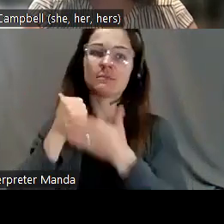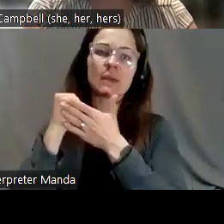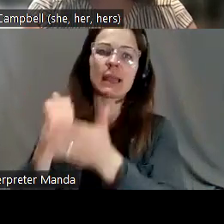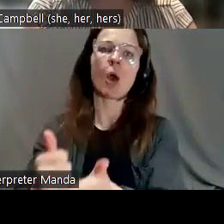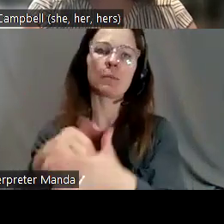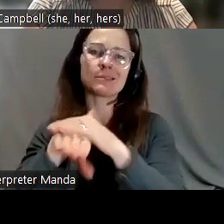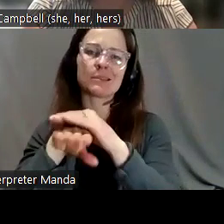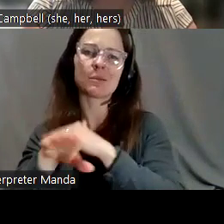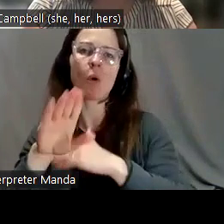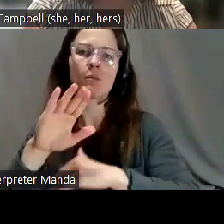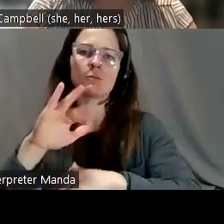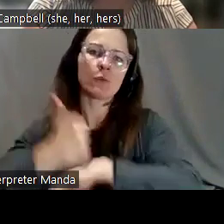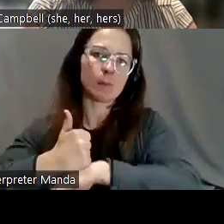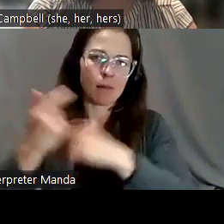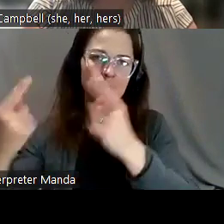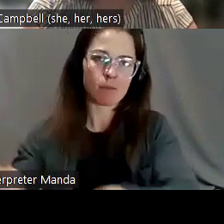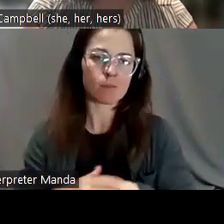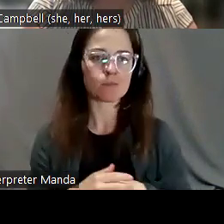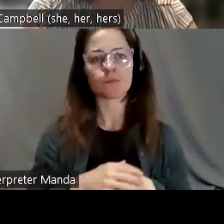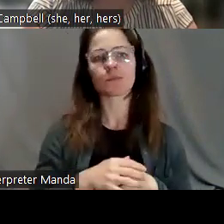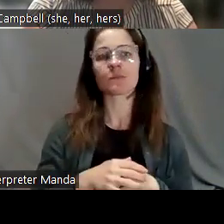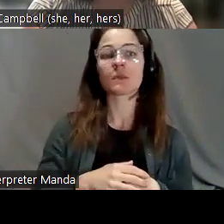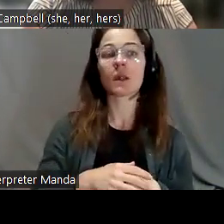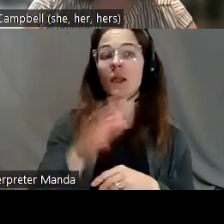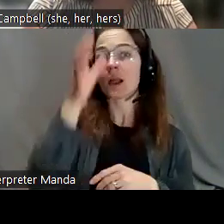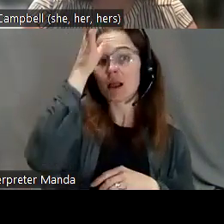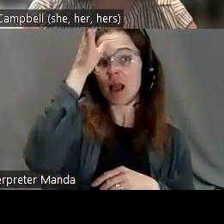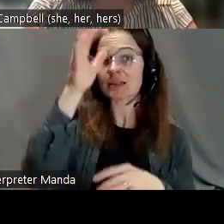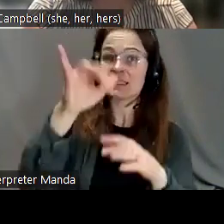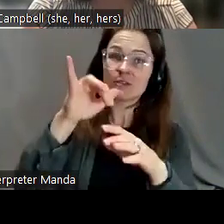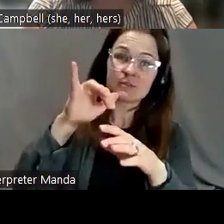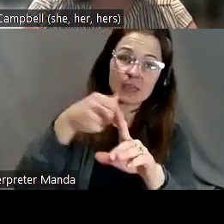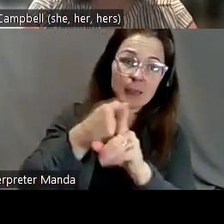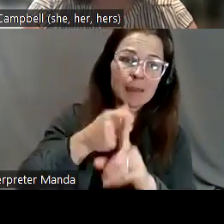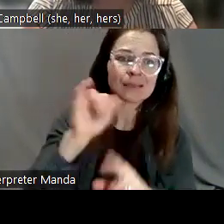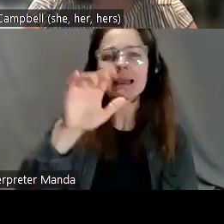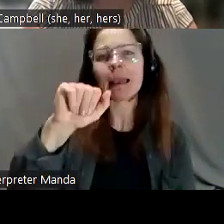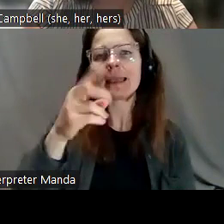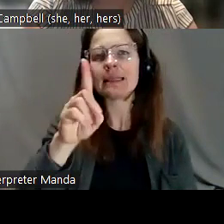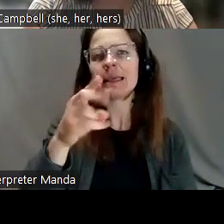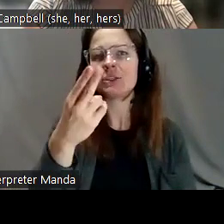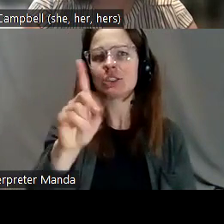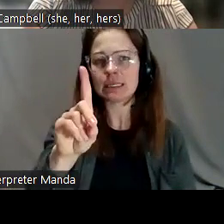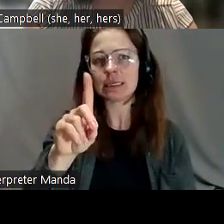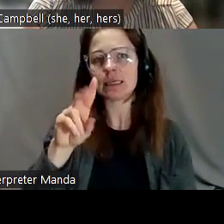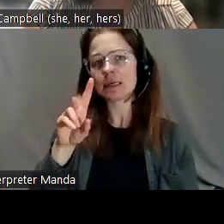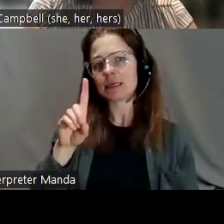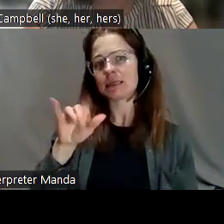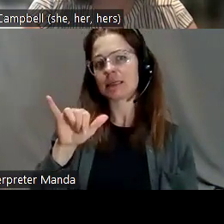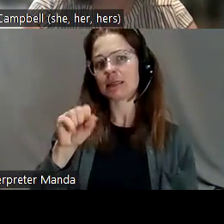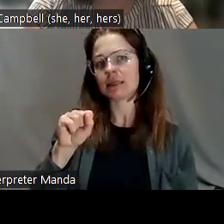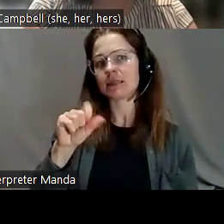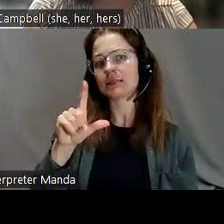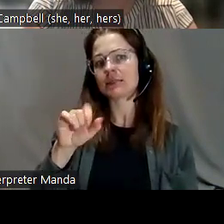We also find that students with cognitive impacts, which would be things along the lines of ADHD and dyslexia, there is